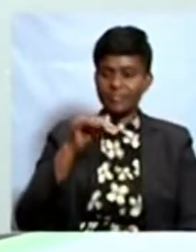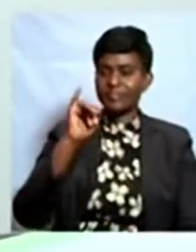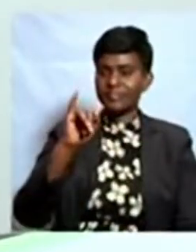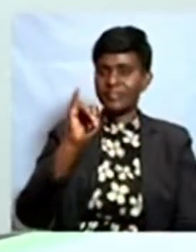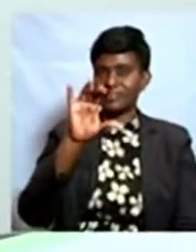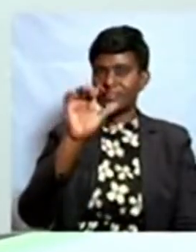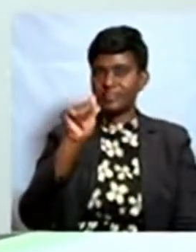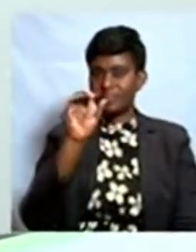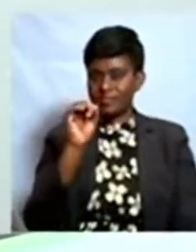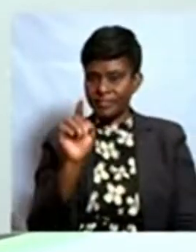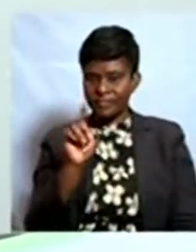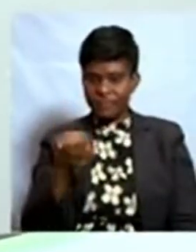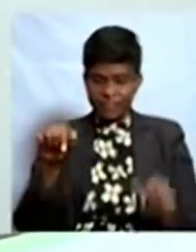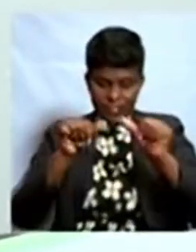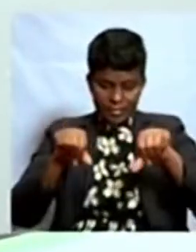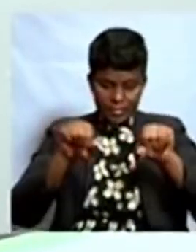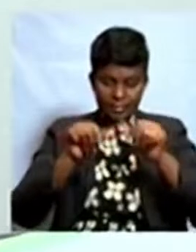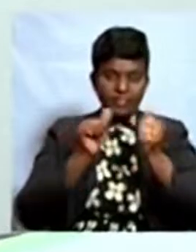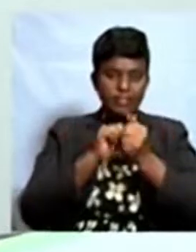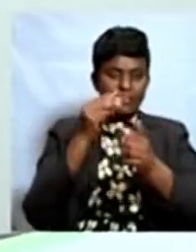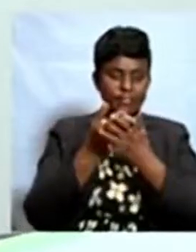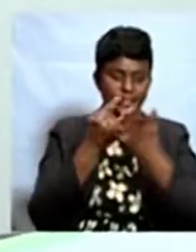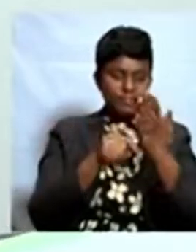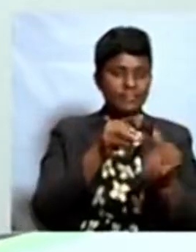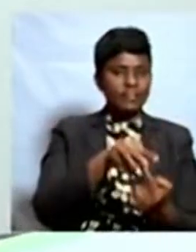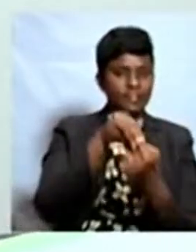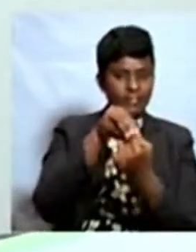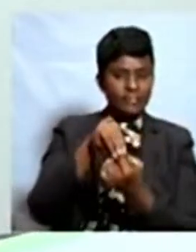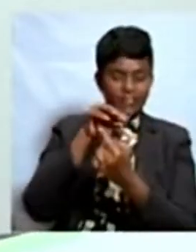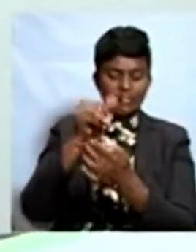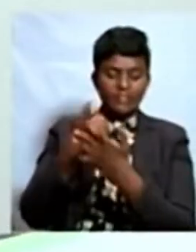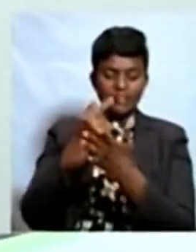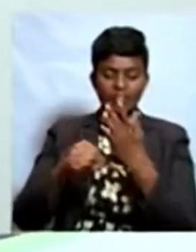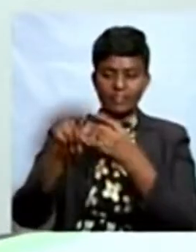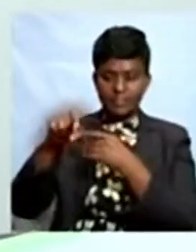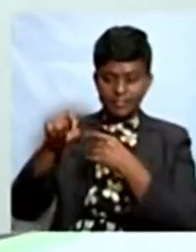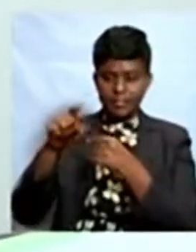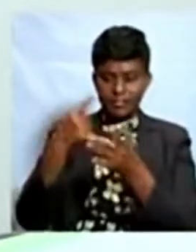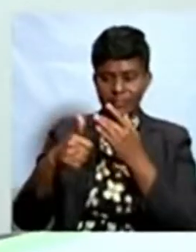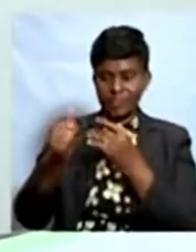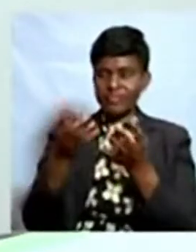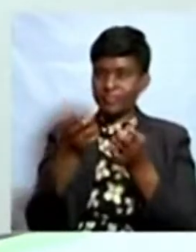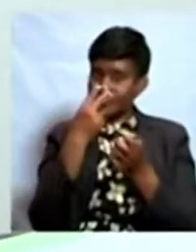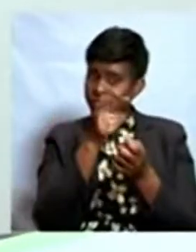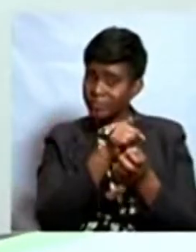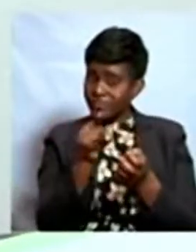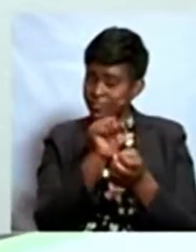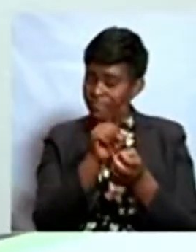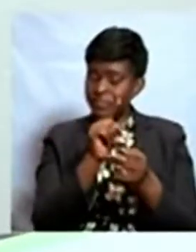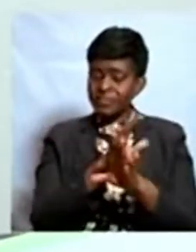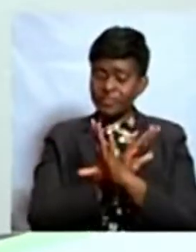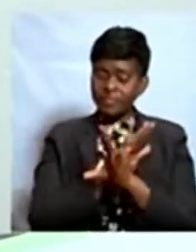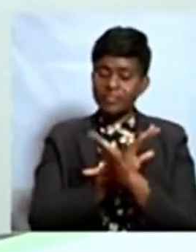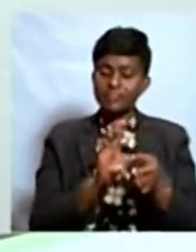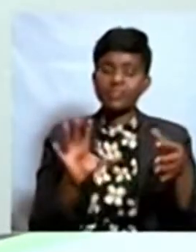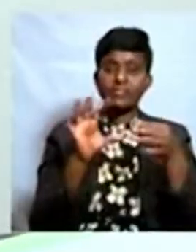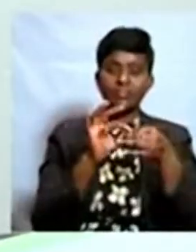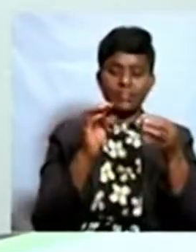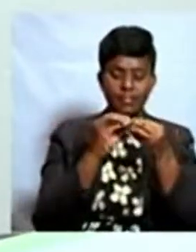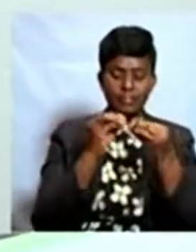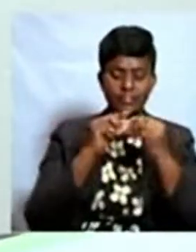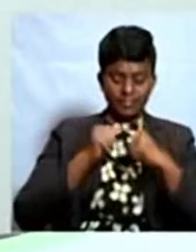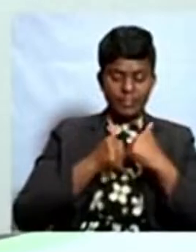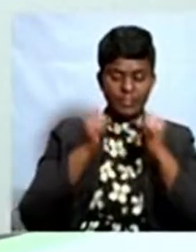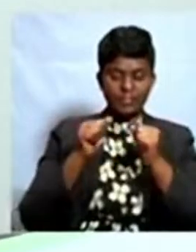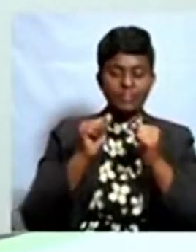audit, in terms of the specific requirements that they would want to see Zambia being aligned to, would actually